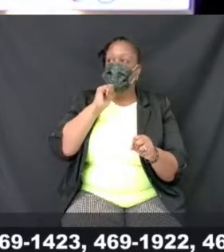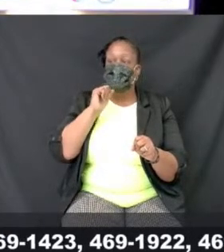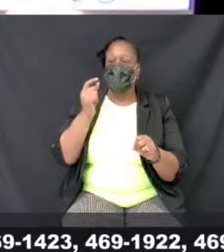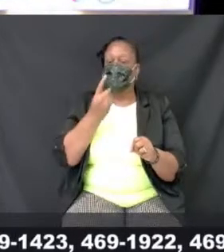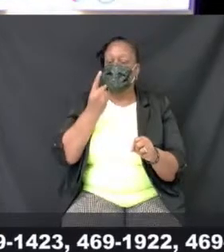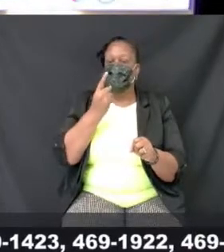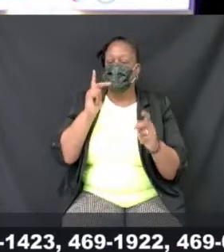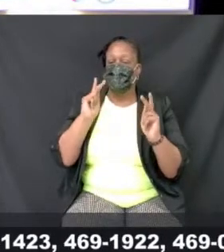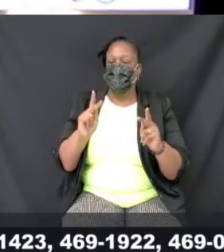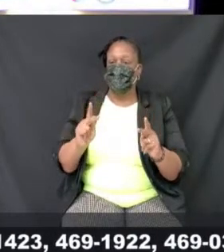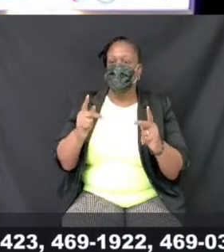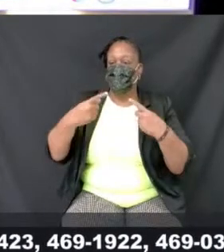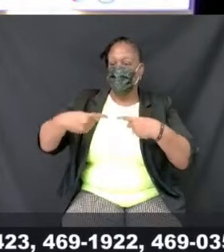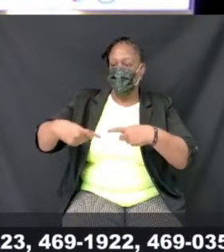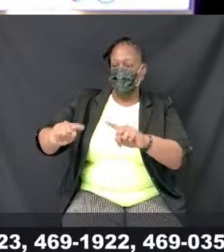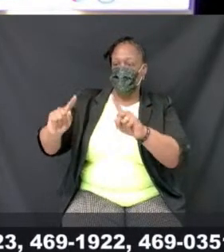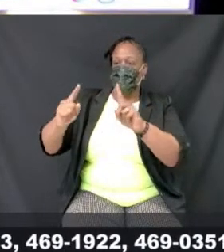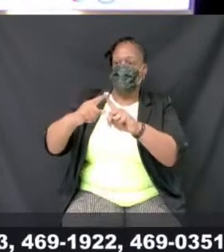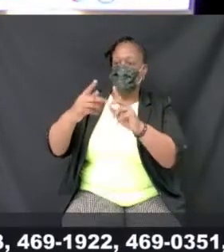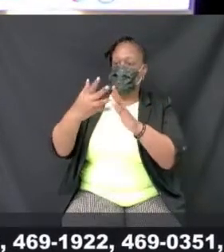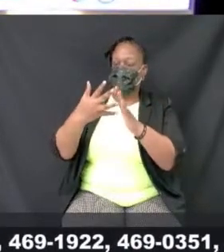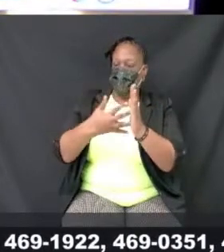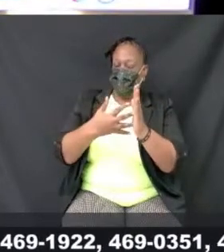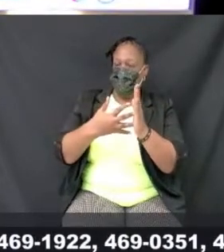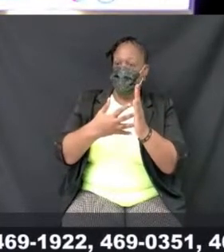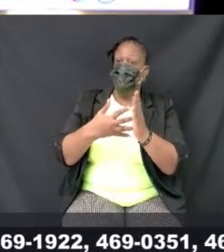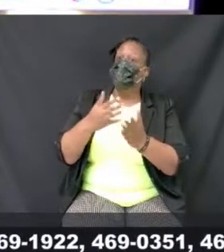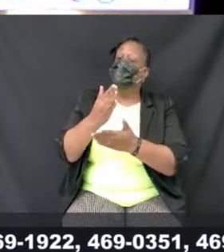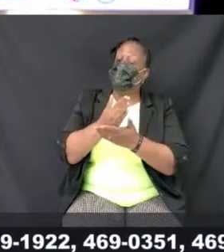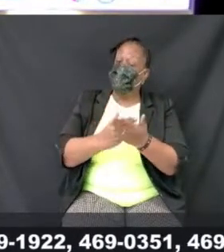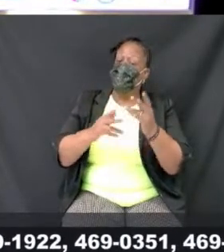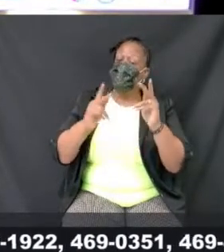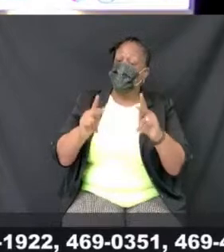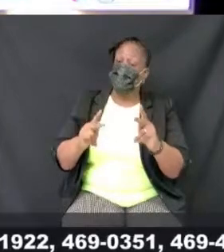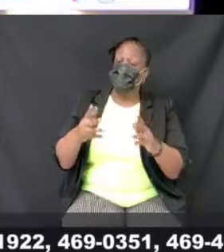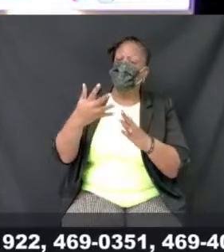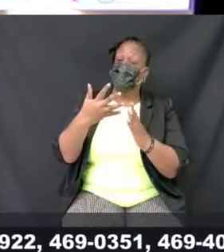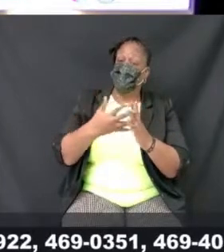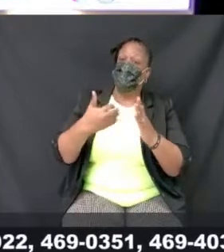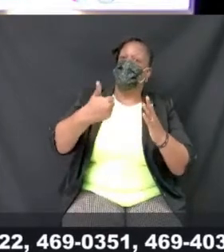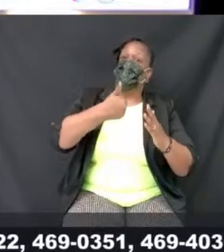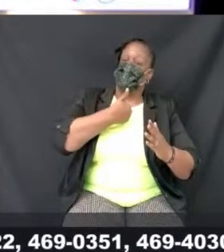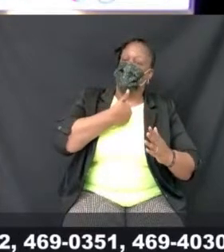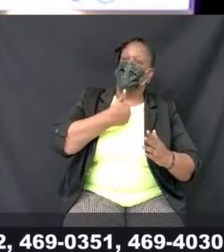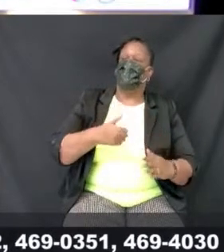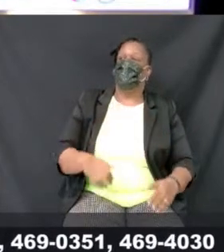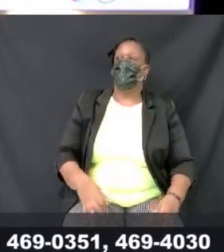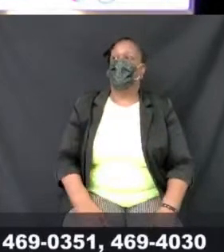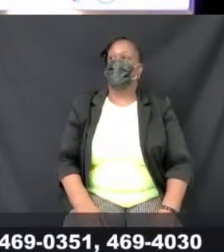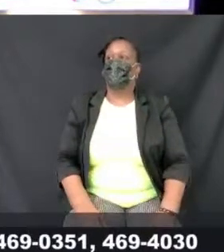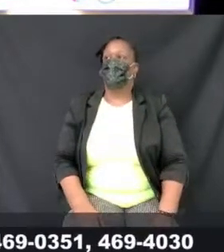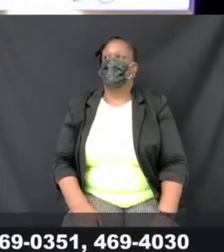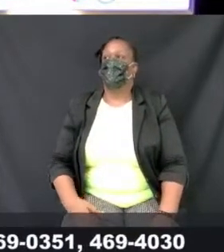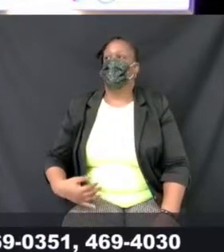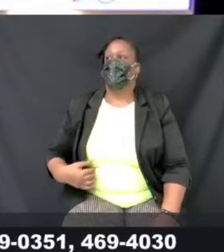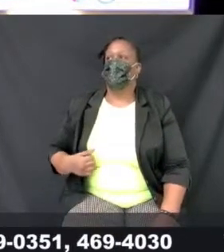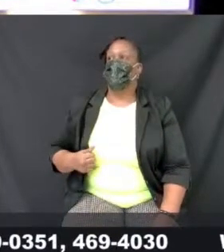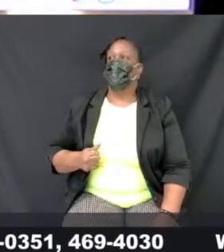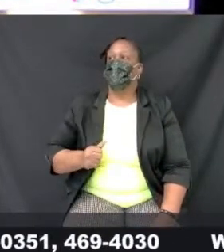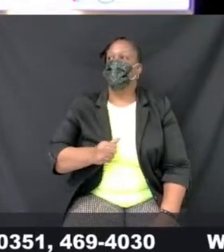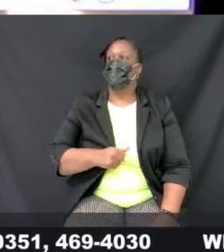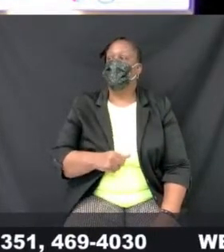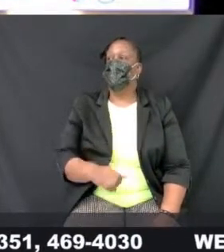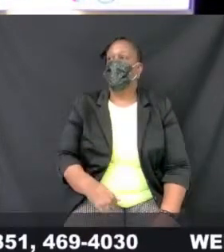tested positive. Okay, and so if, for example, we learned that we had 3 positives in your church, in